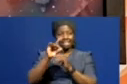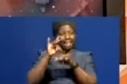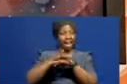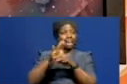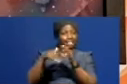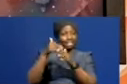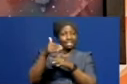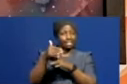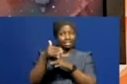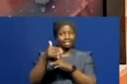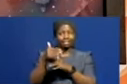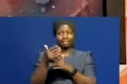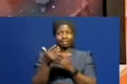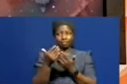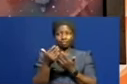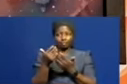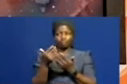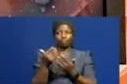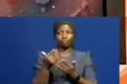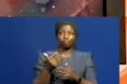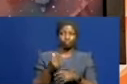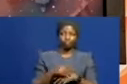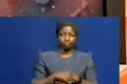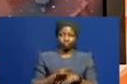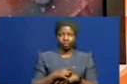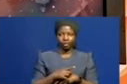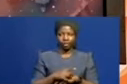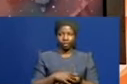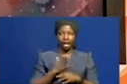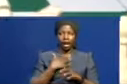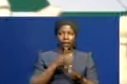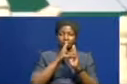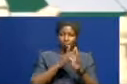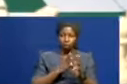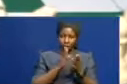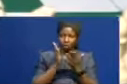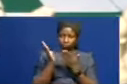during the competition and she filed this report.